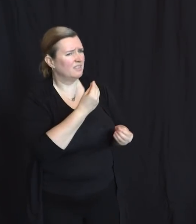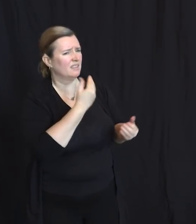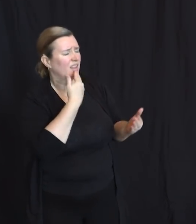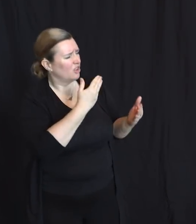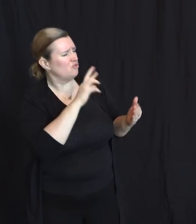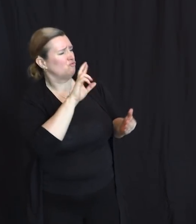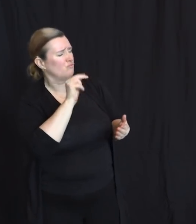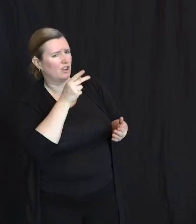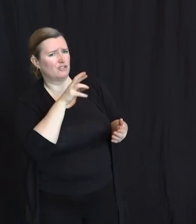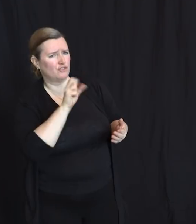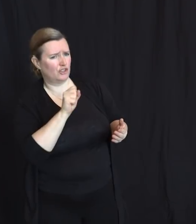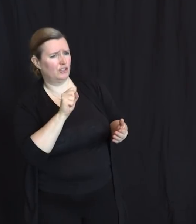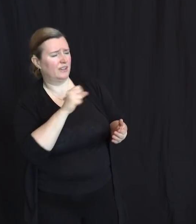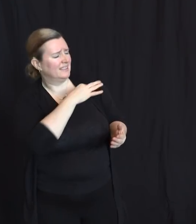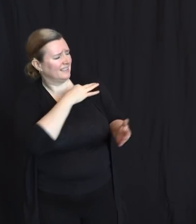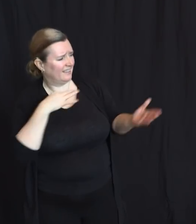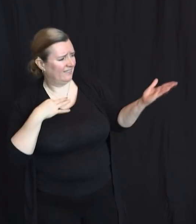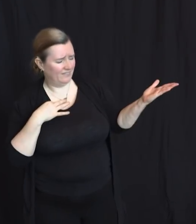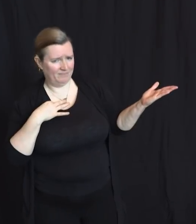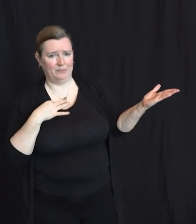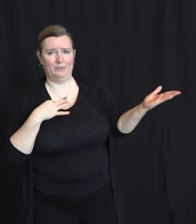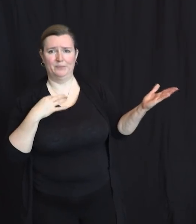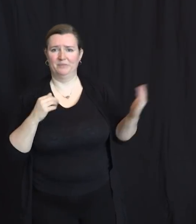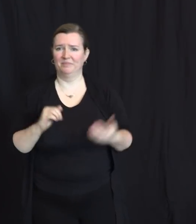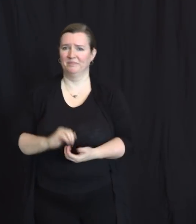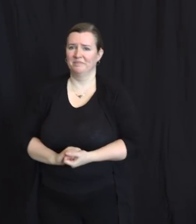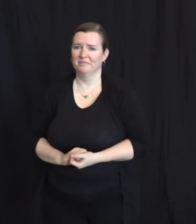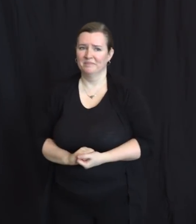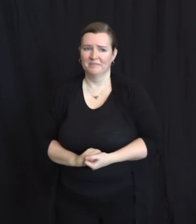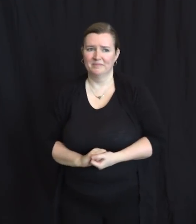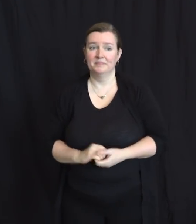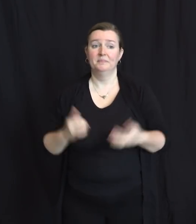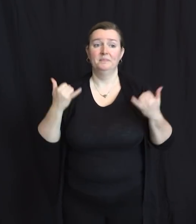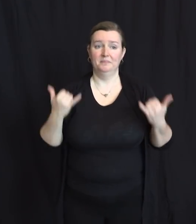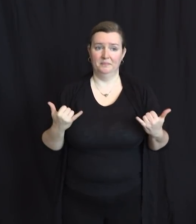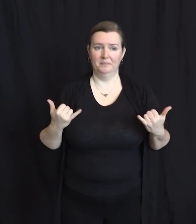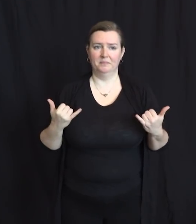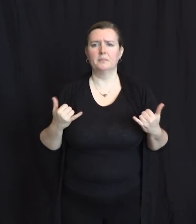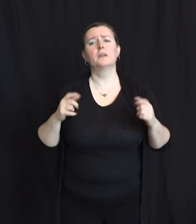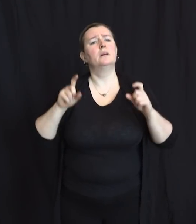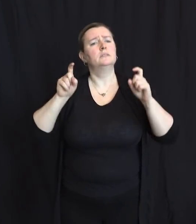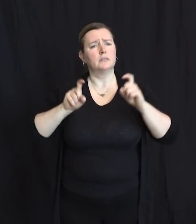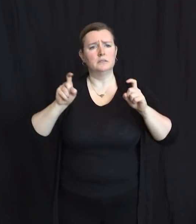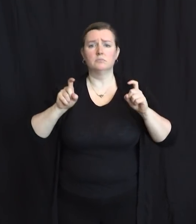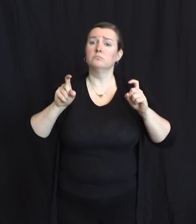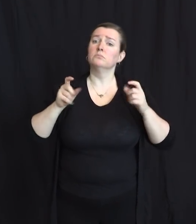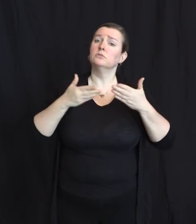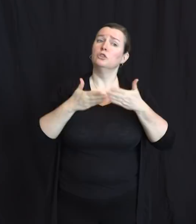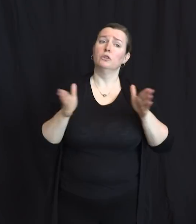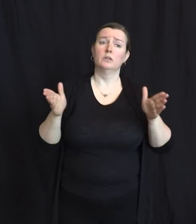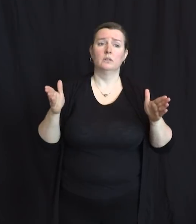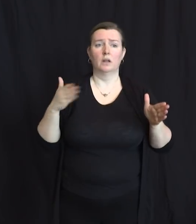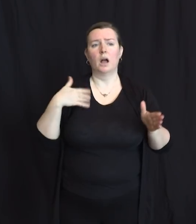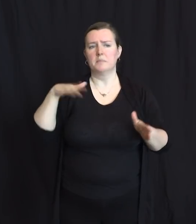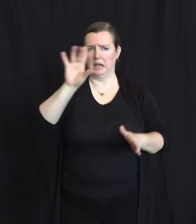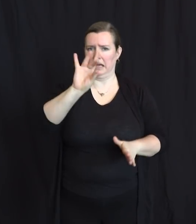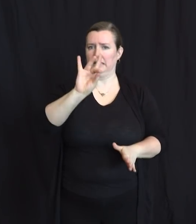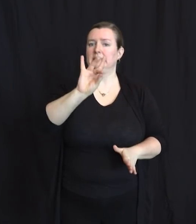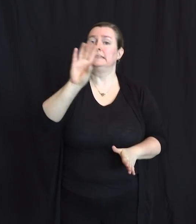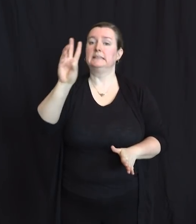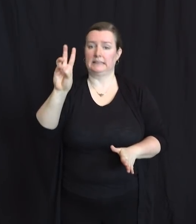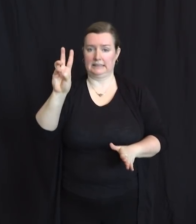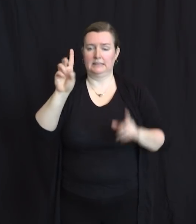cooperation to come. And speaking of testing more generally, there are now 86